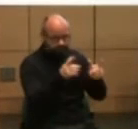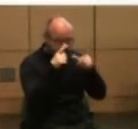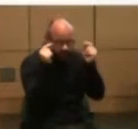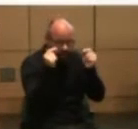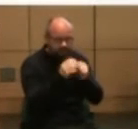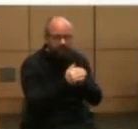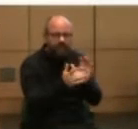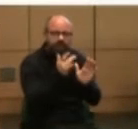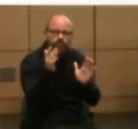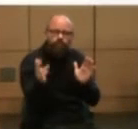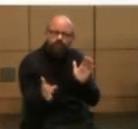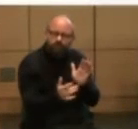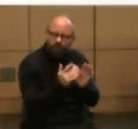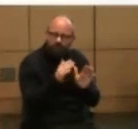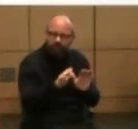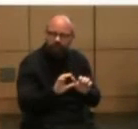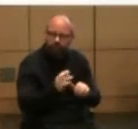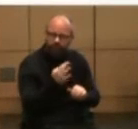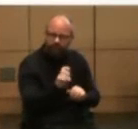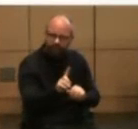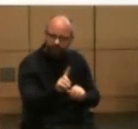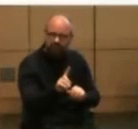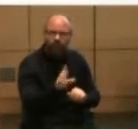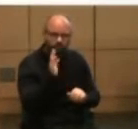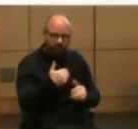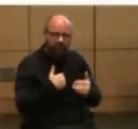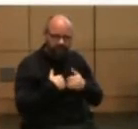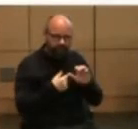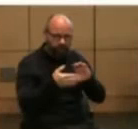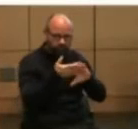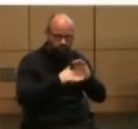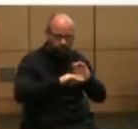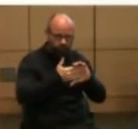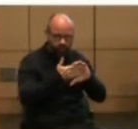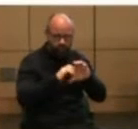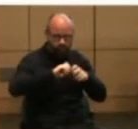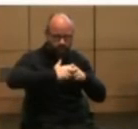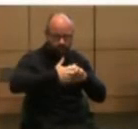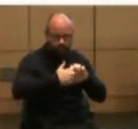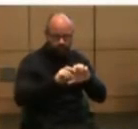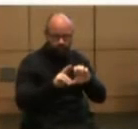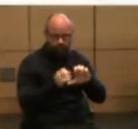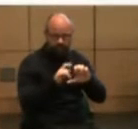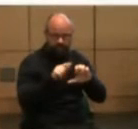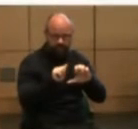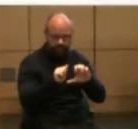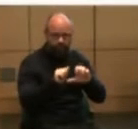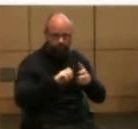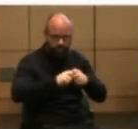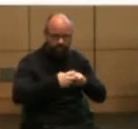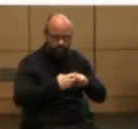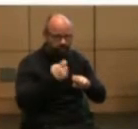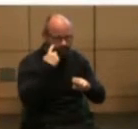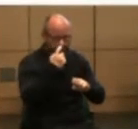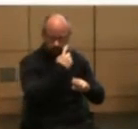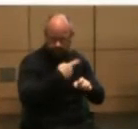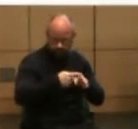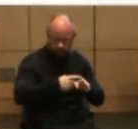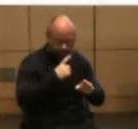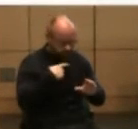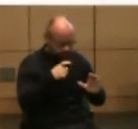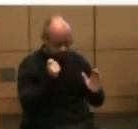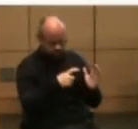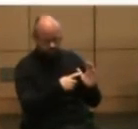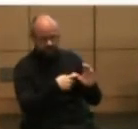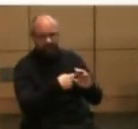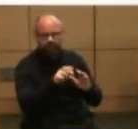have a child who will also have a retinal problem that will be picked up by an ophthalmologist. And again, that's very rare, but it does happen from